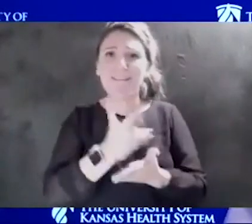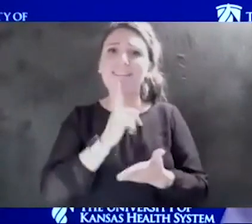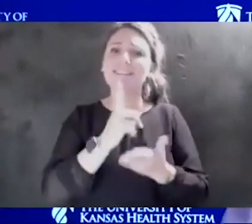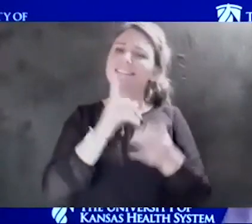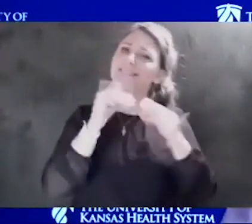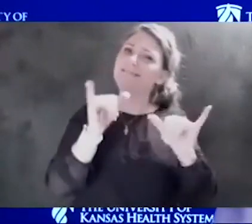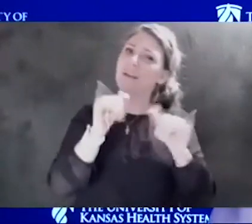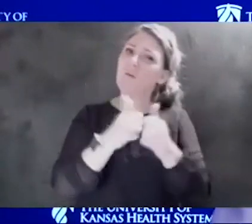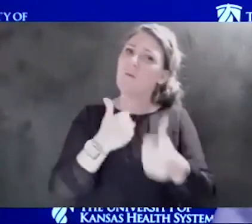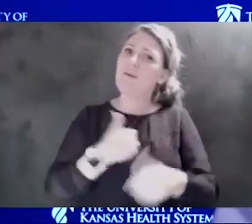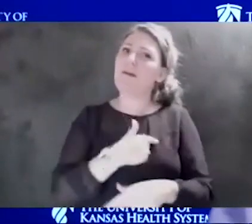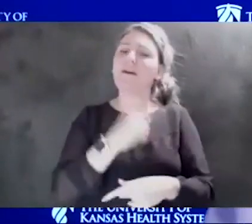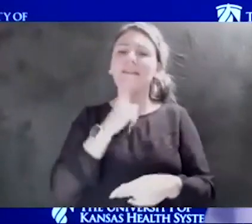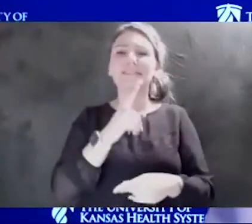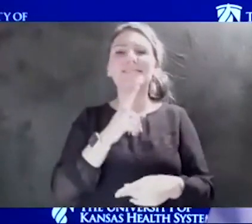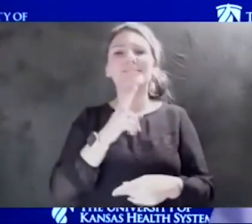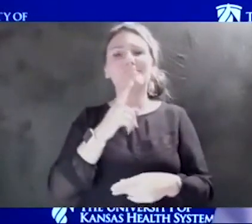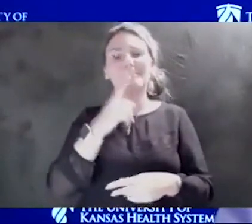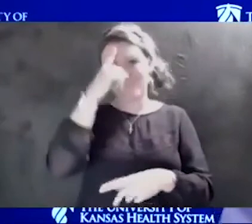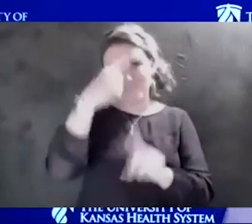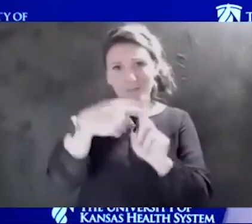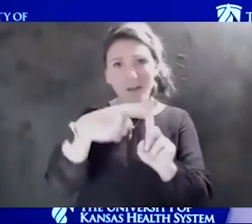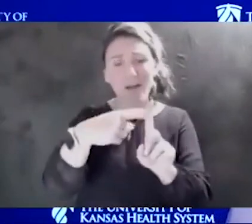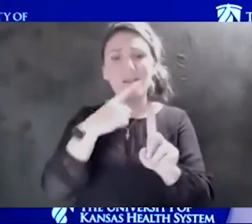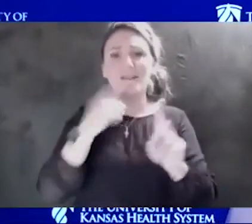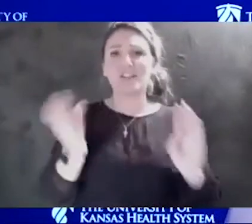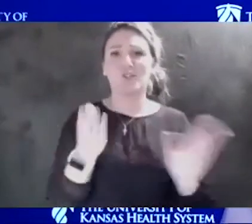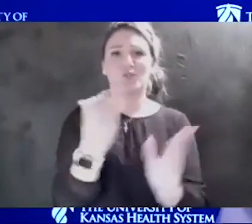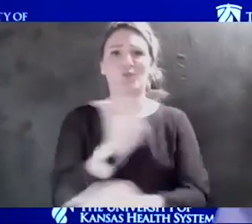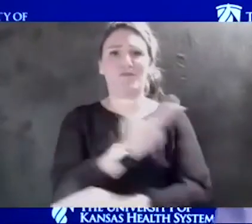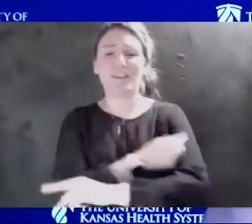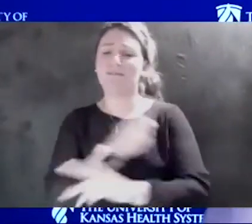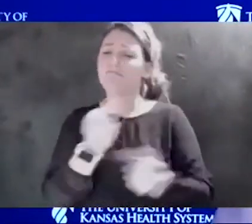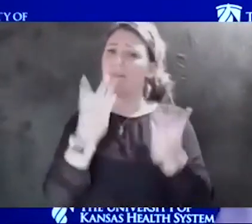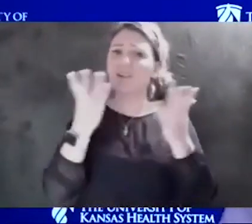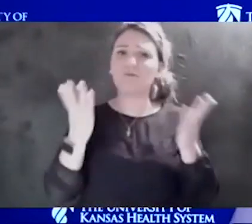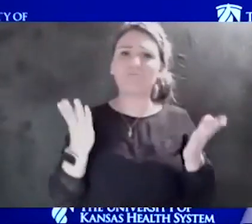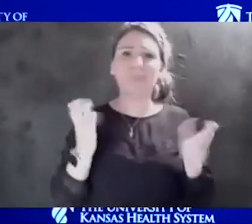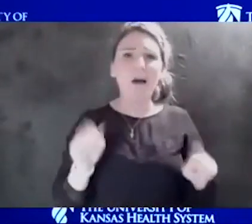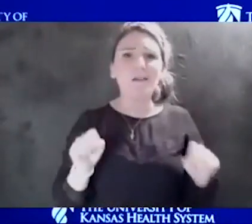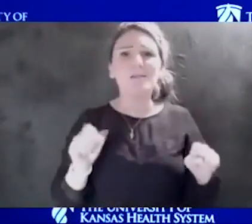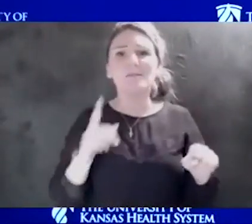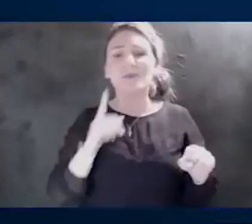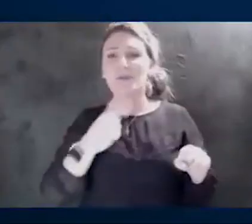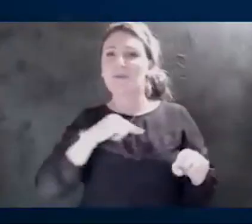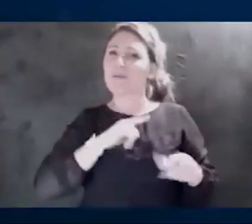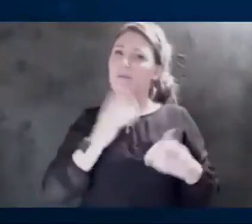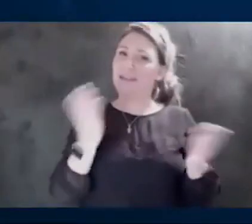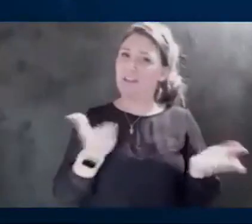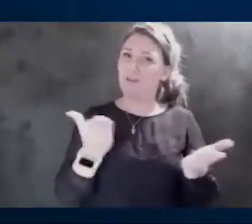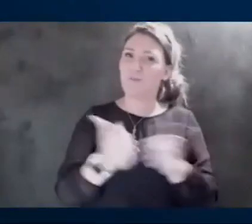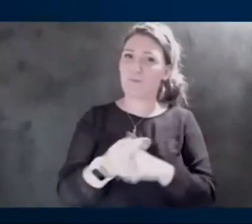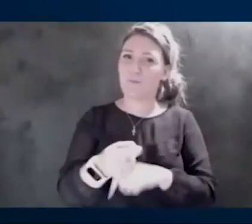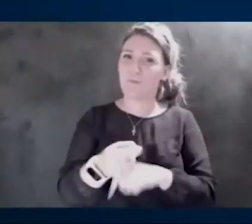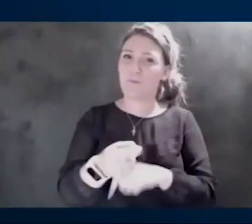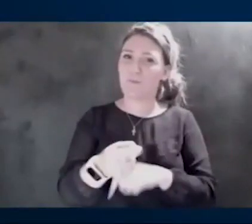continue to encourage vaccination as much as possible. We'll be right there with you.